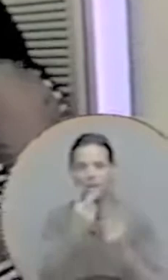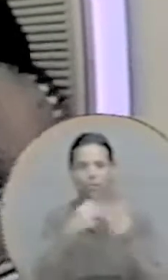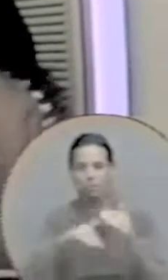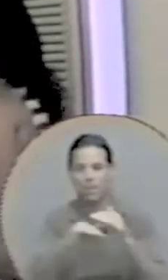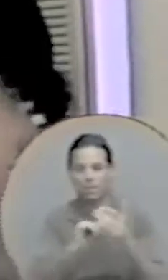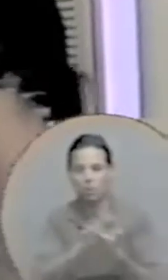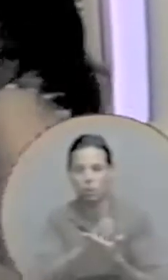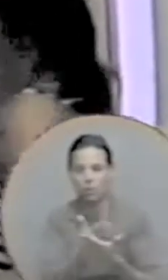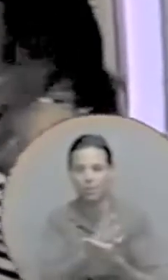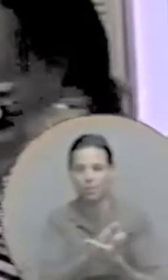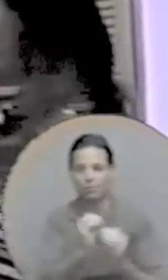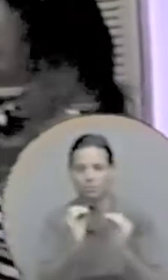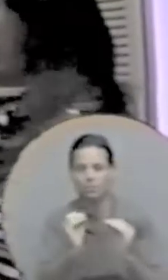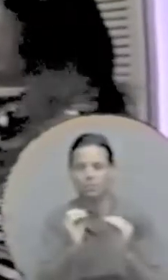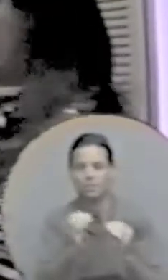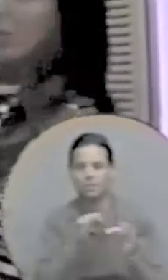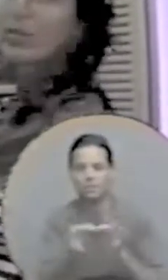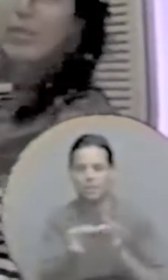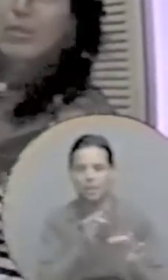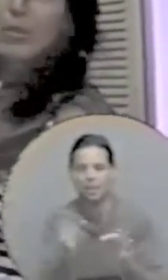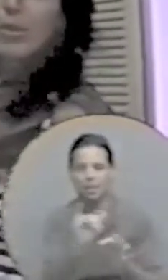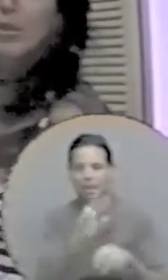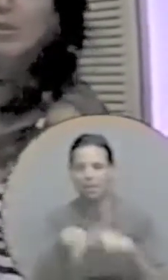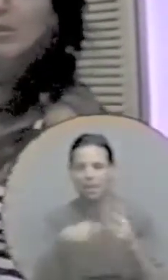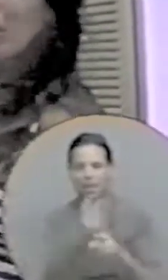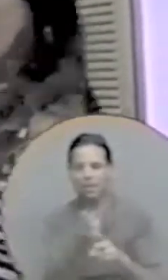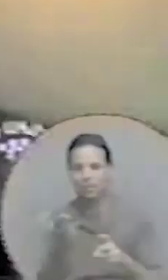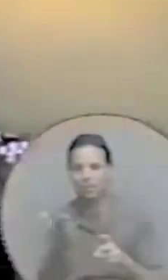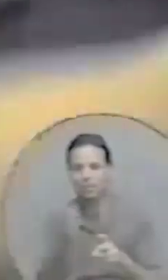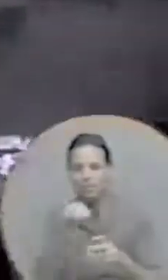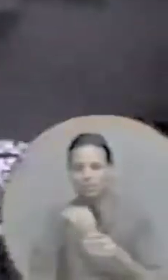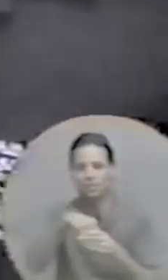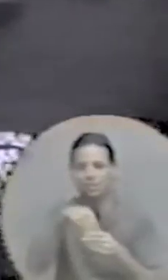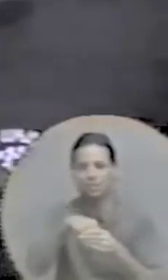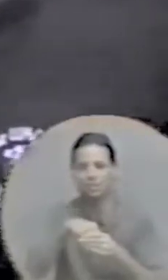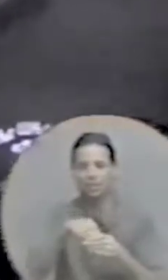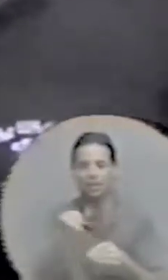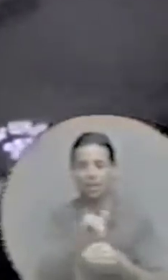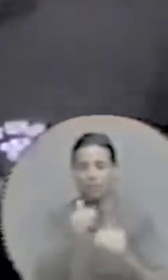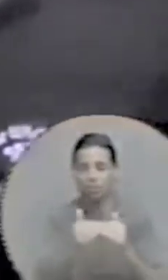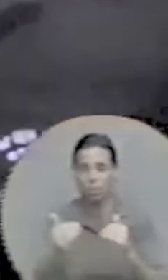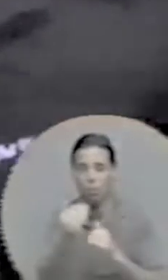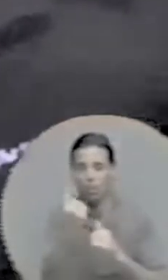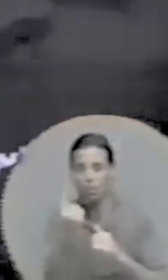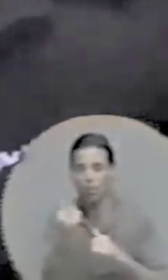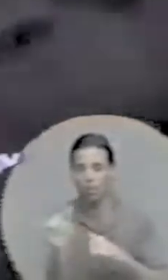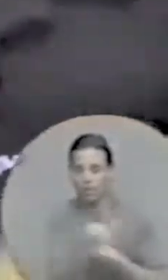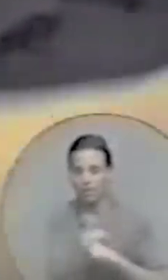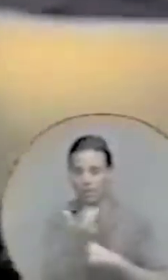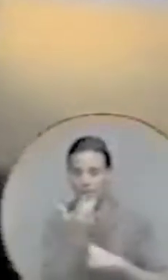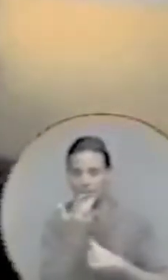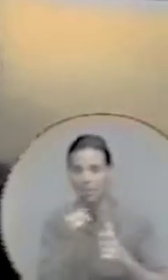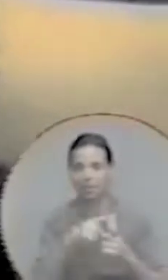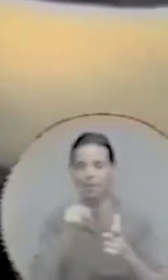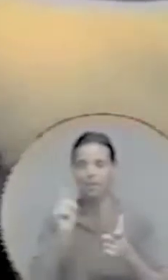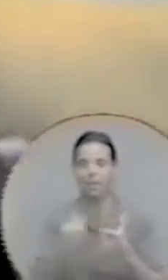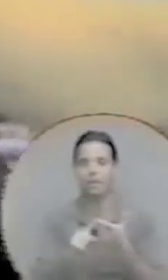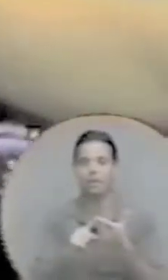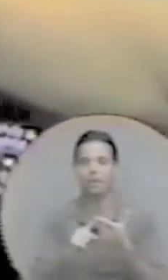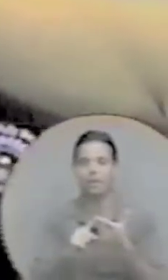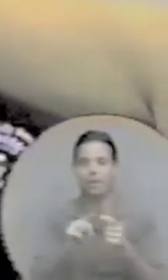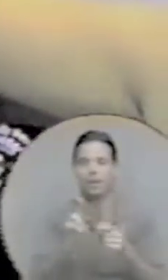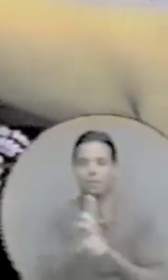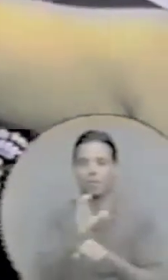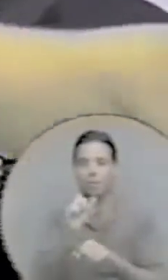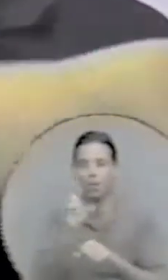basic cooking instructions like the kind of ingredients. So if there's more than one of the same flavor, then I just put the